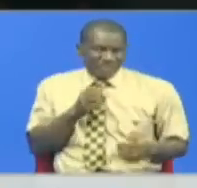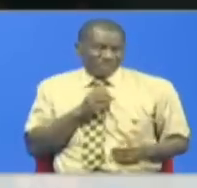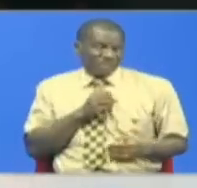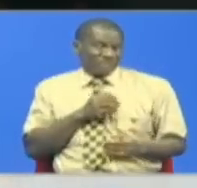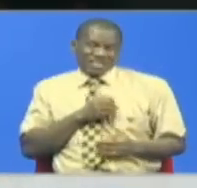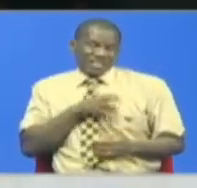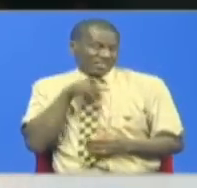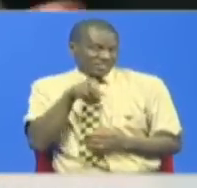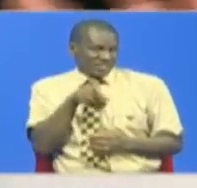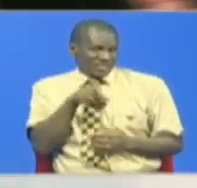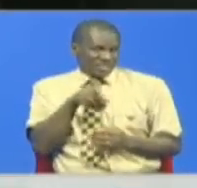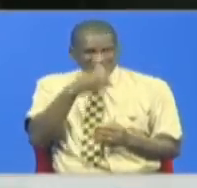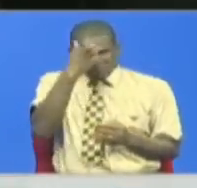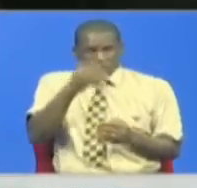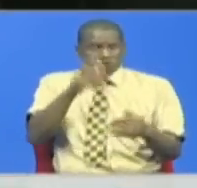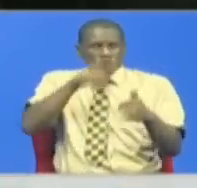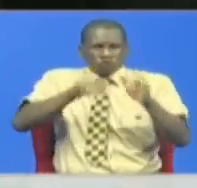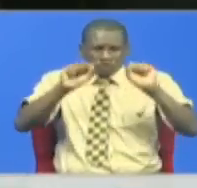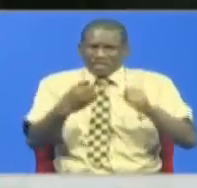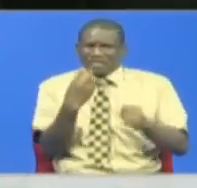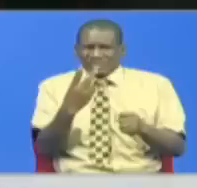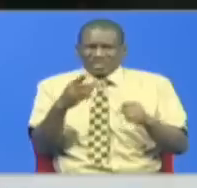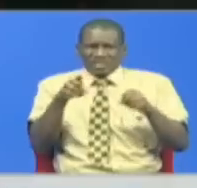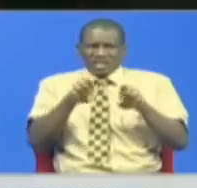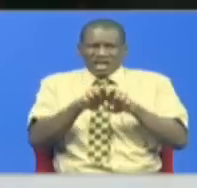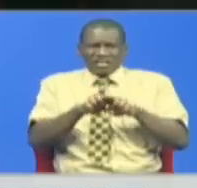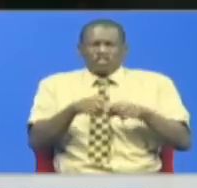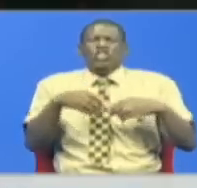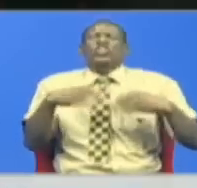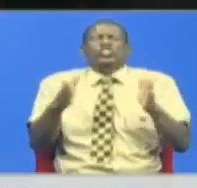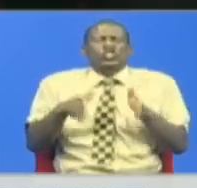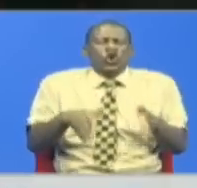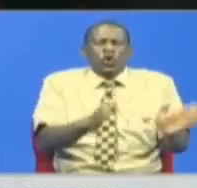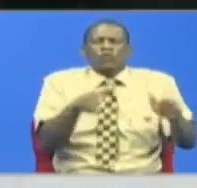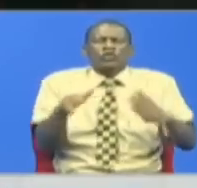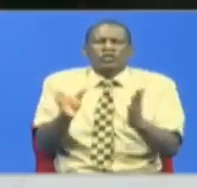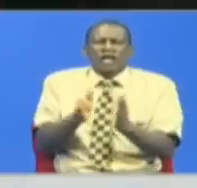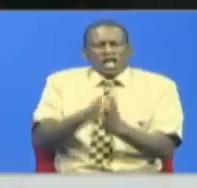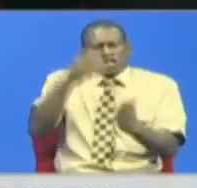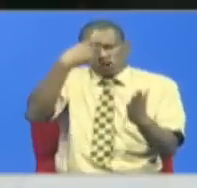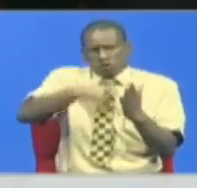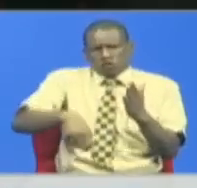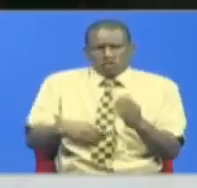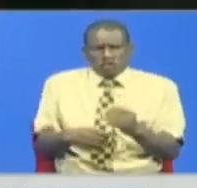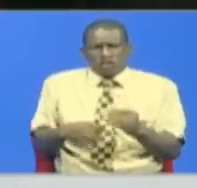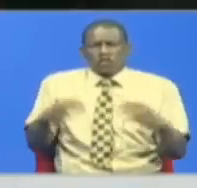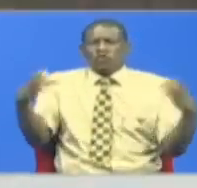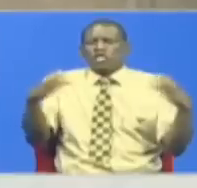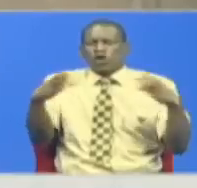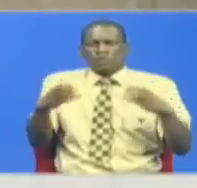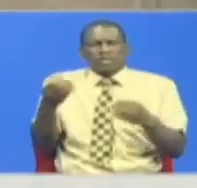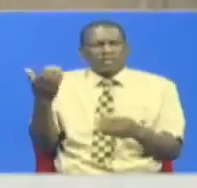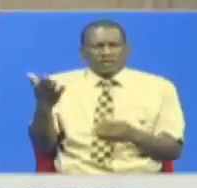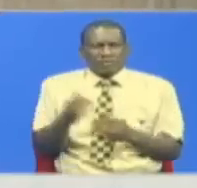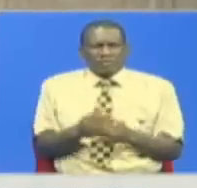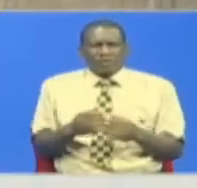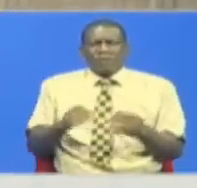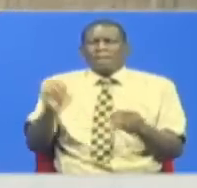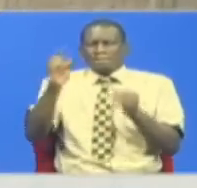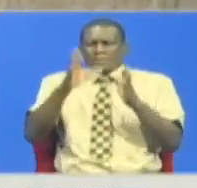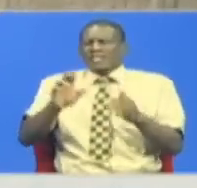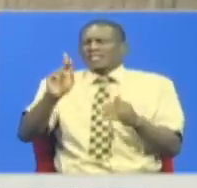is because of what you can see as the lost opportunities and the cost to the community thereof. CS